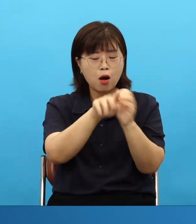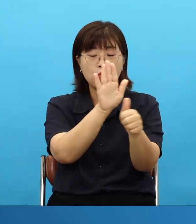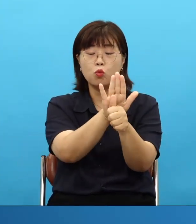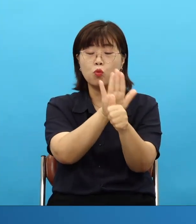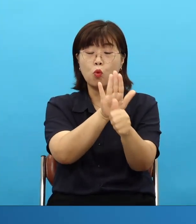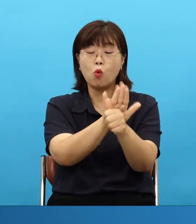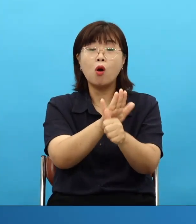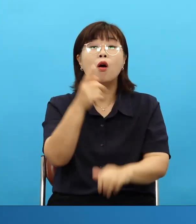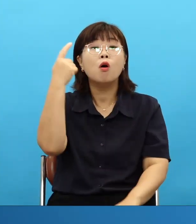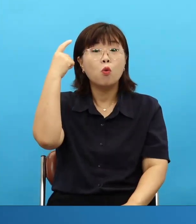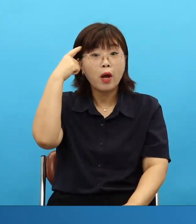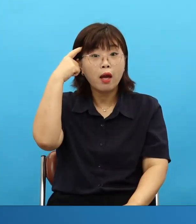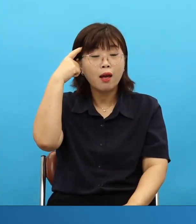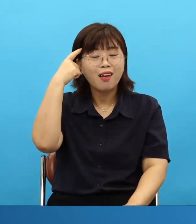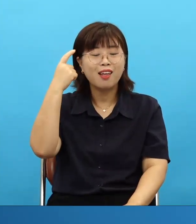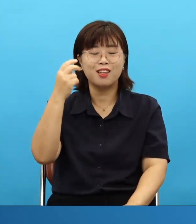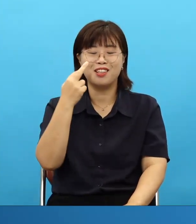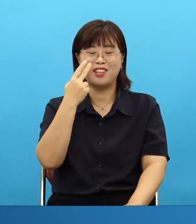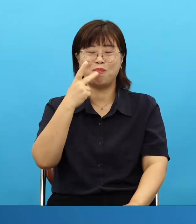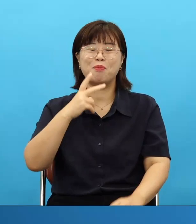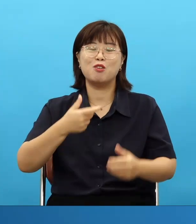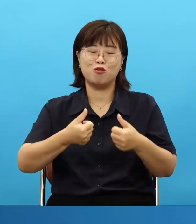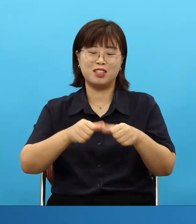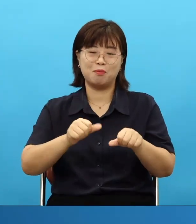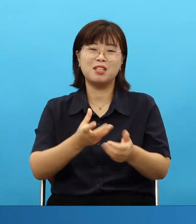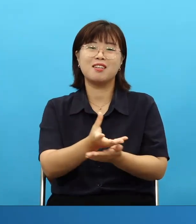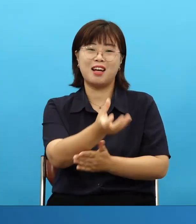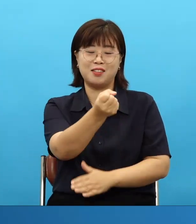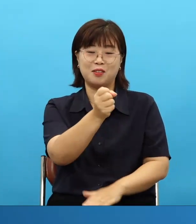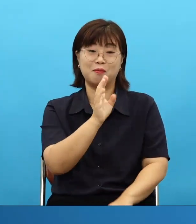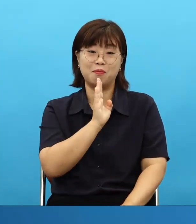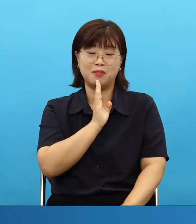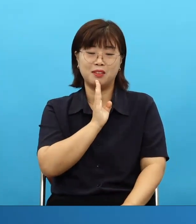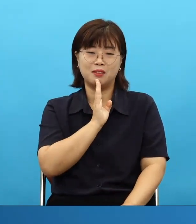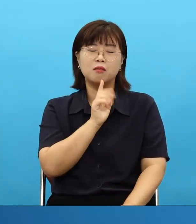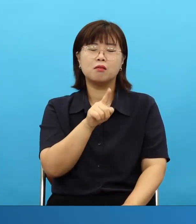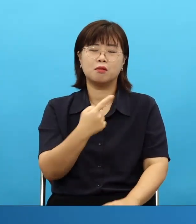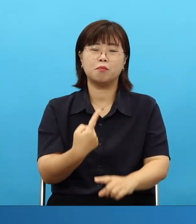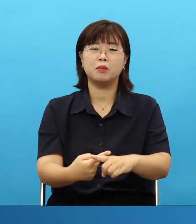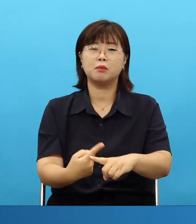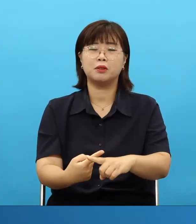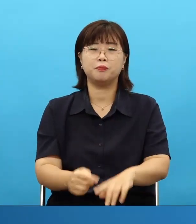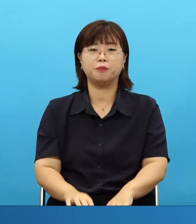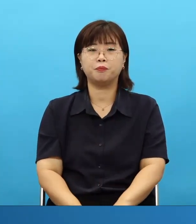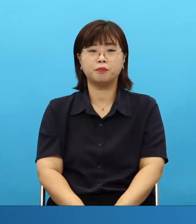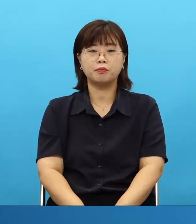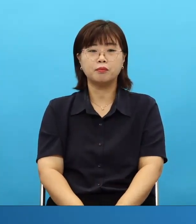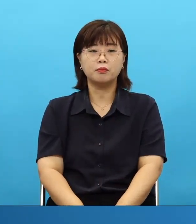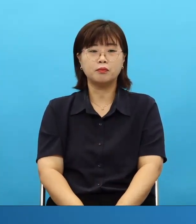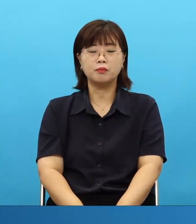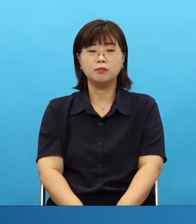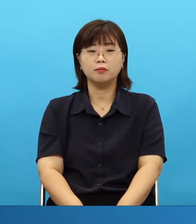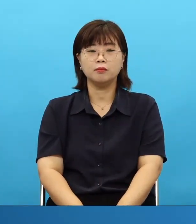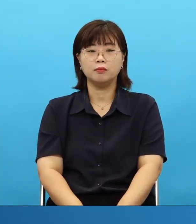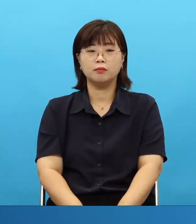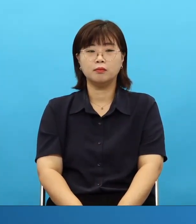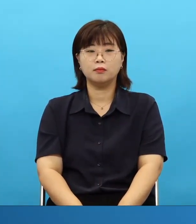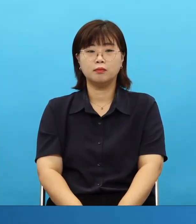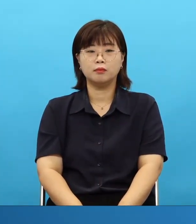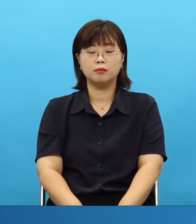heard stories where if one person is in danger, they'll commission all the might and authority of that entire government to go out and secure the release of this